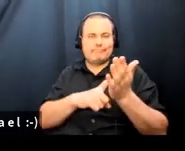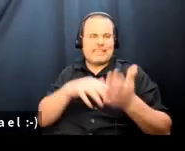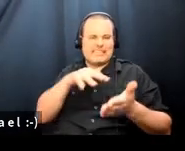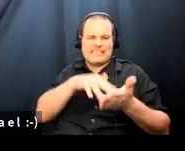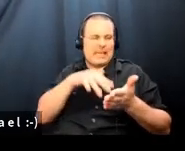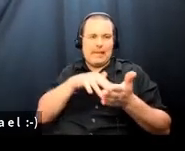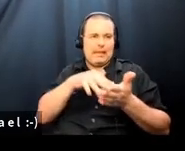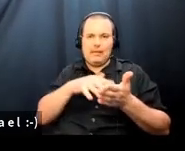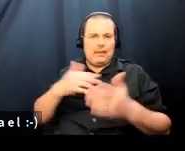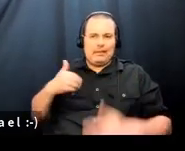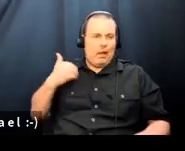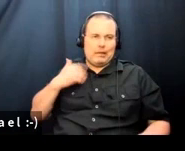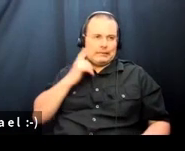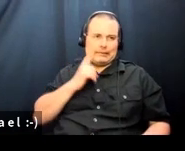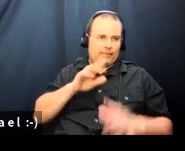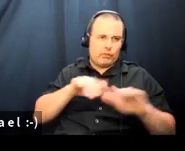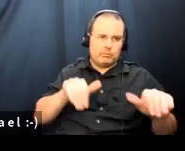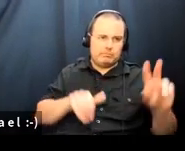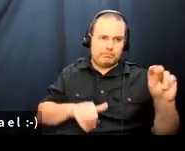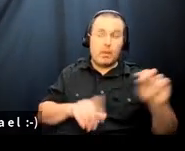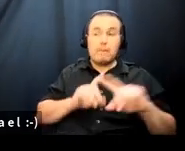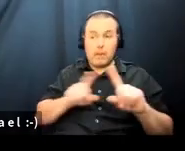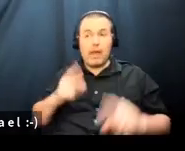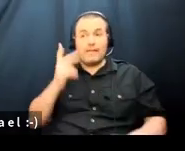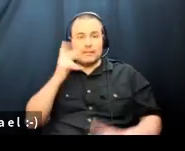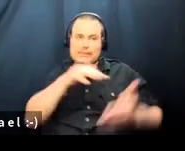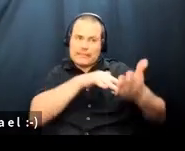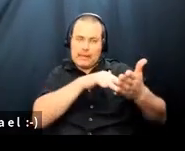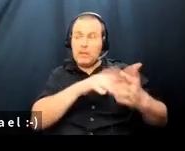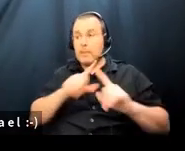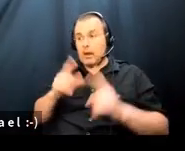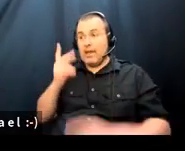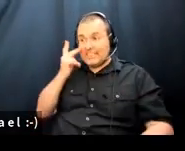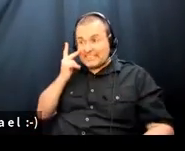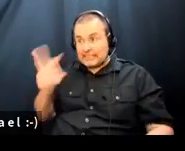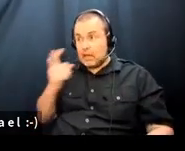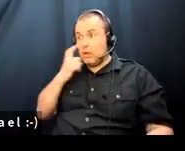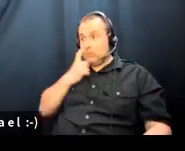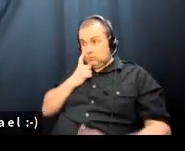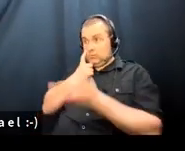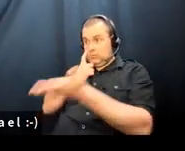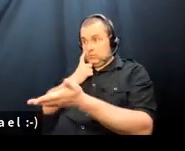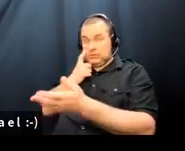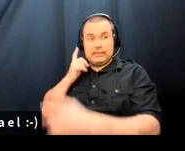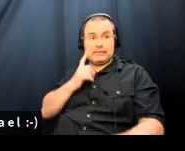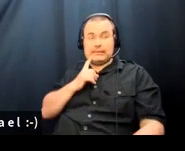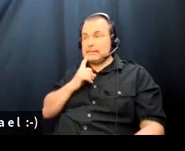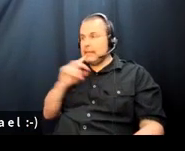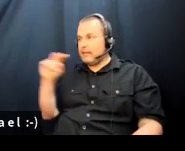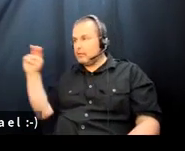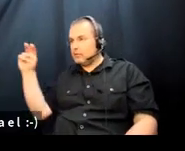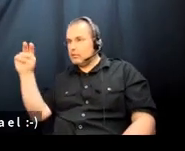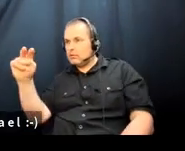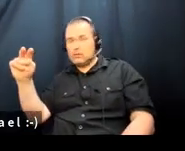kids, but I have seen young deaf kids staring at people's faces. And what I see is they're staring